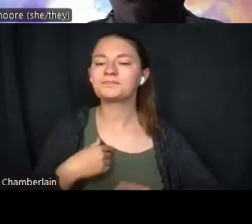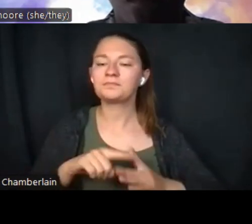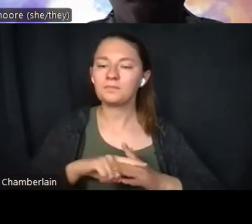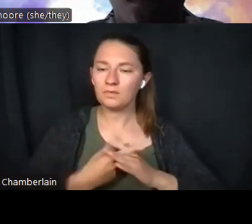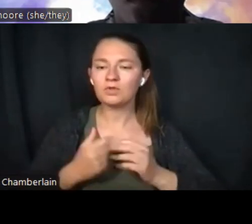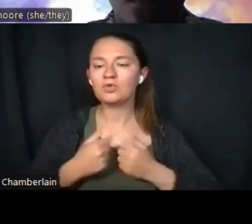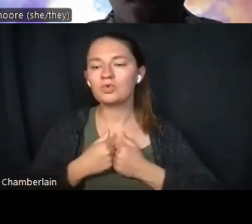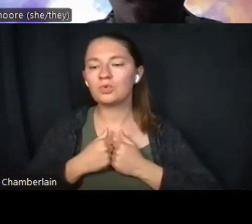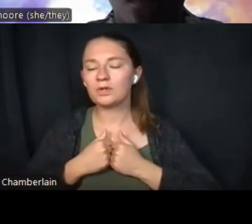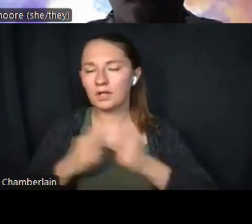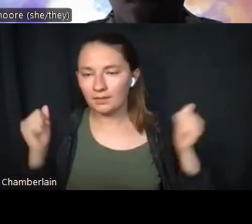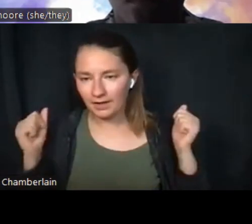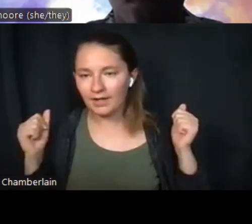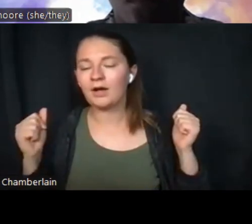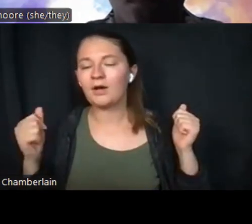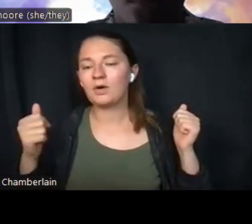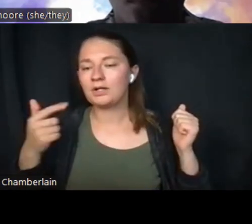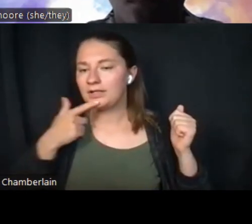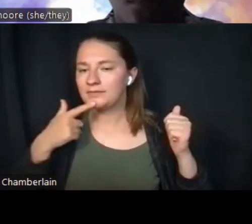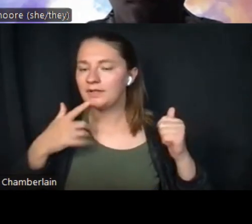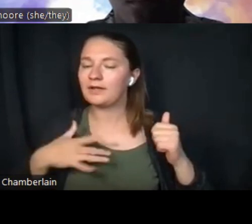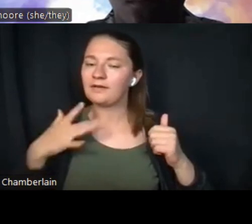out, and then ultimately,